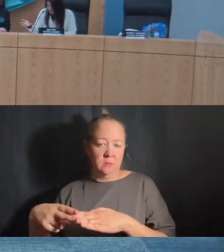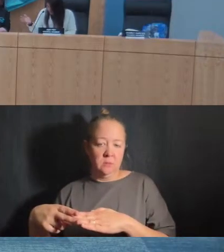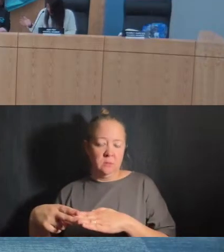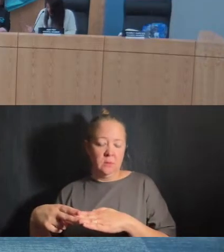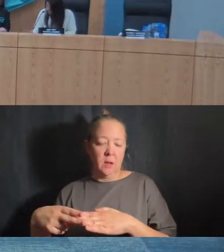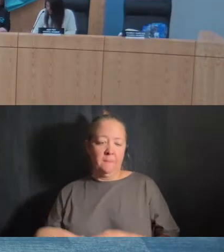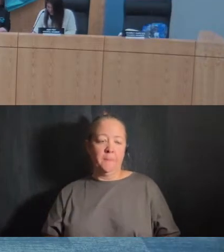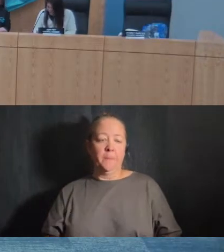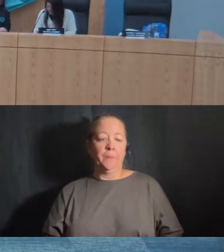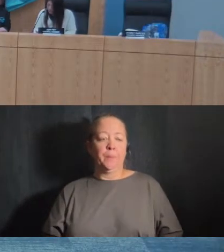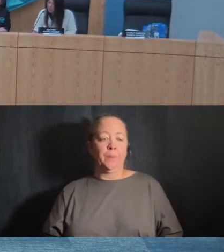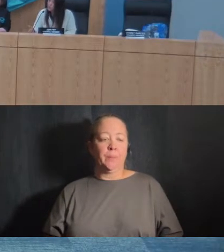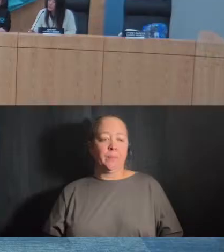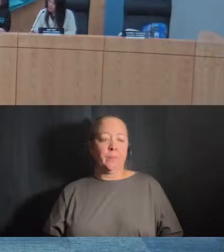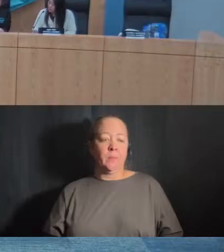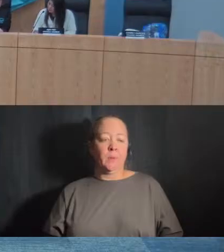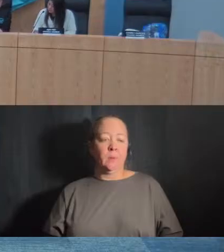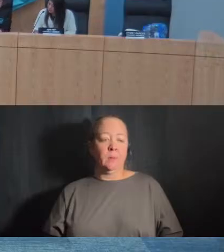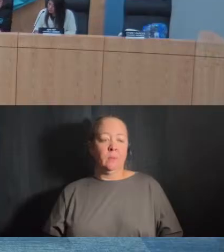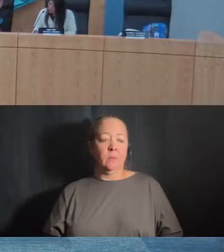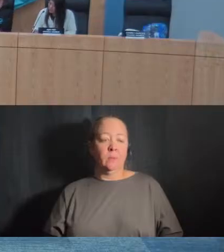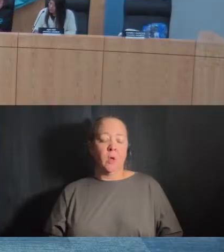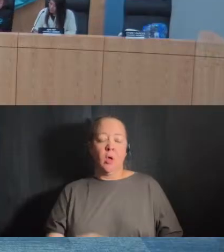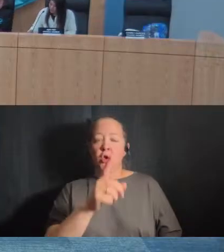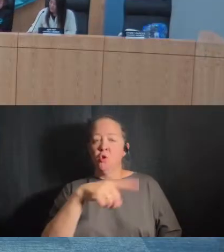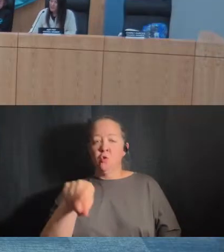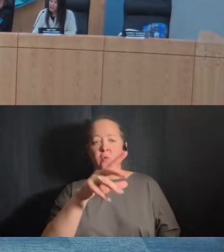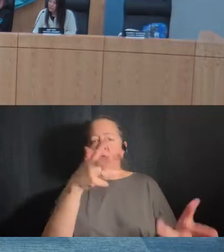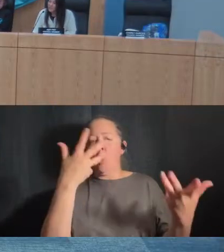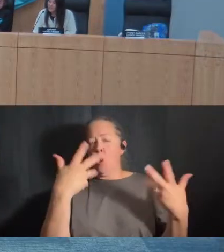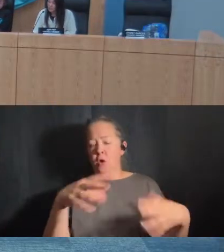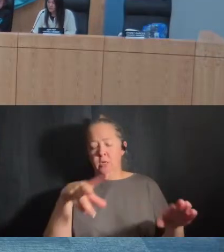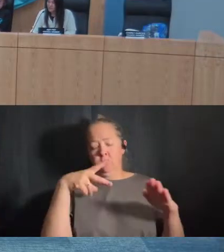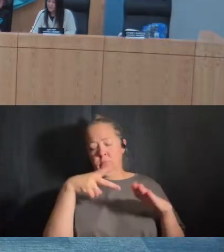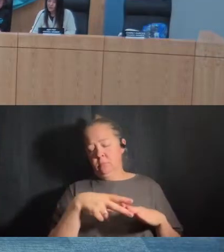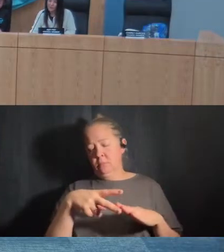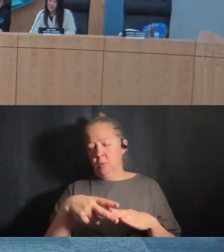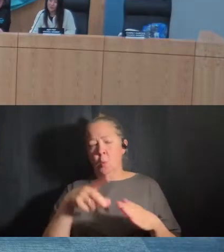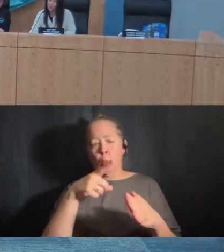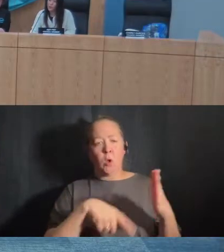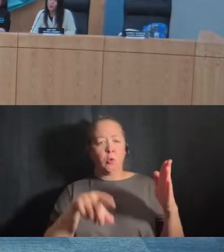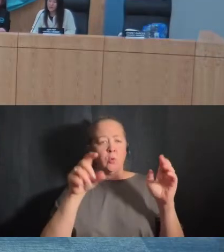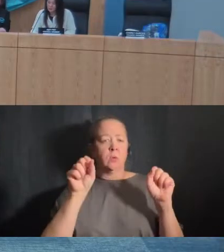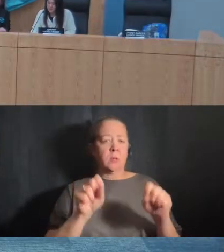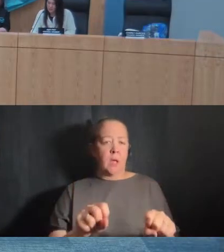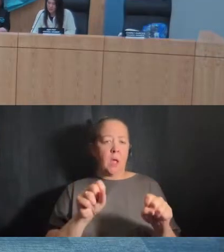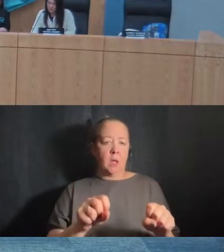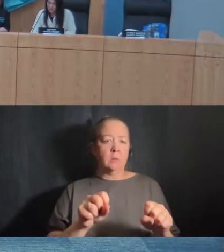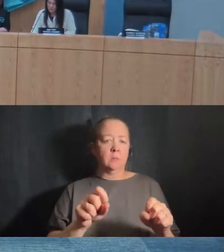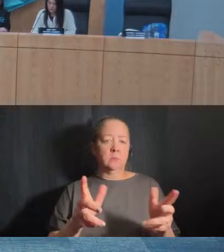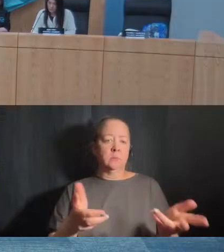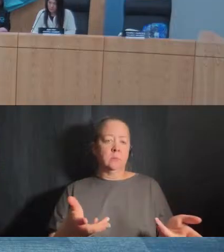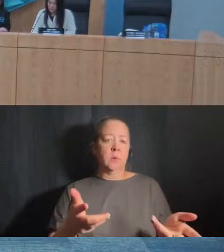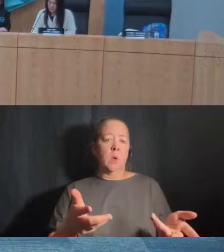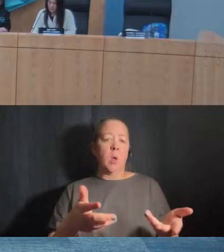You guys have already taken what you can without sacrificing those things that you guys know we want.